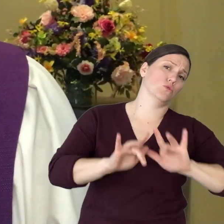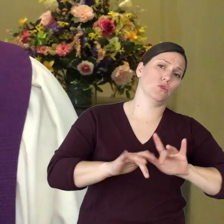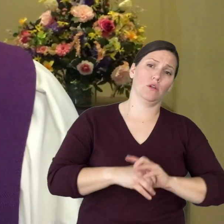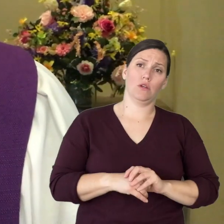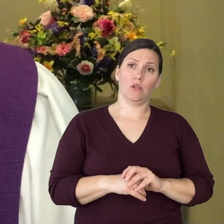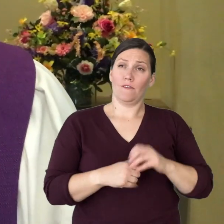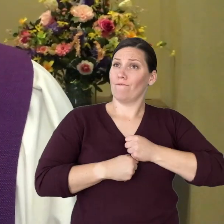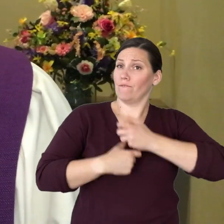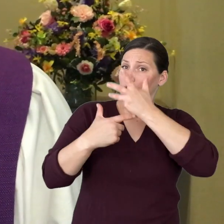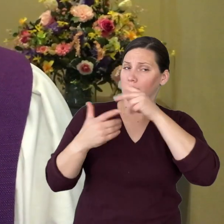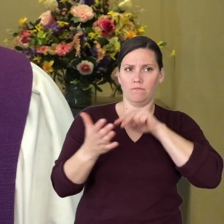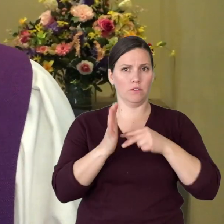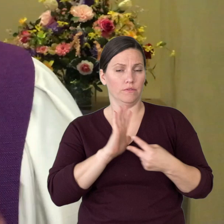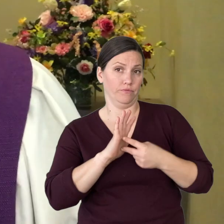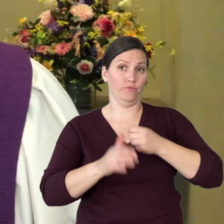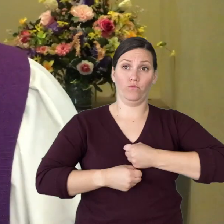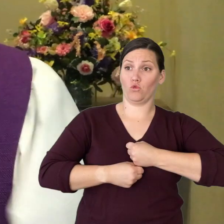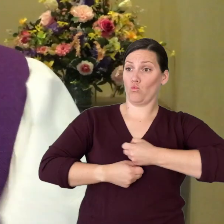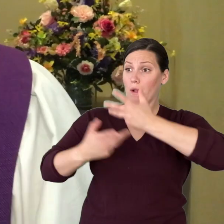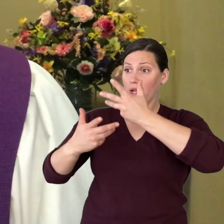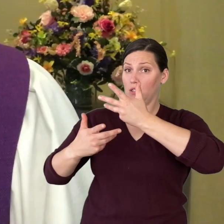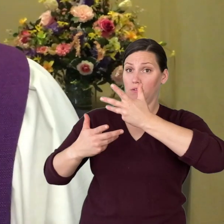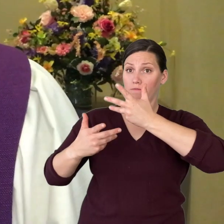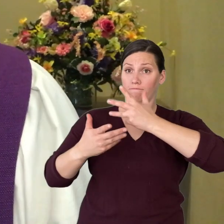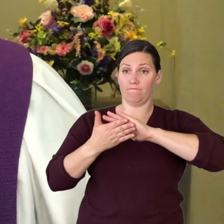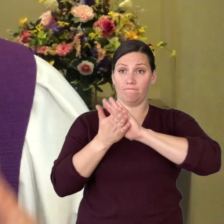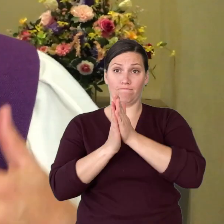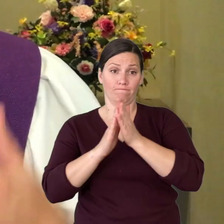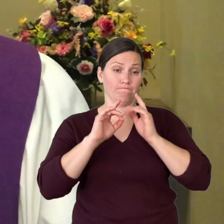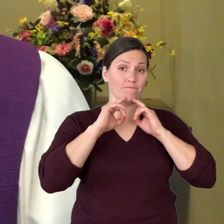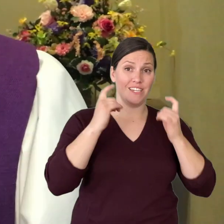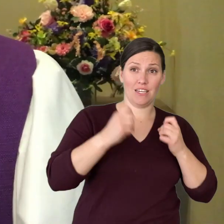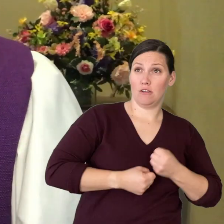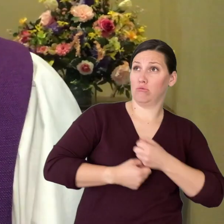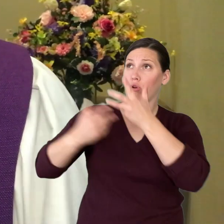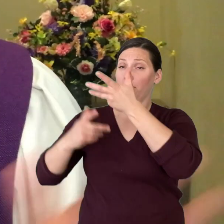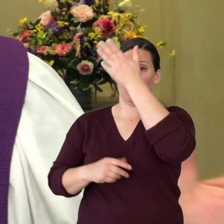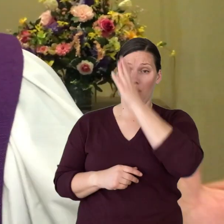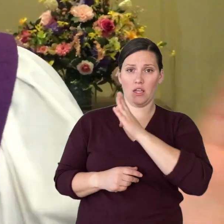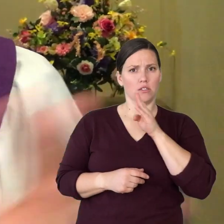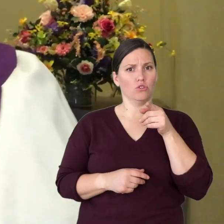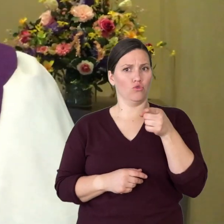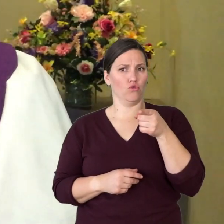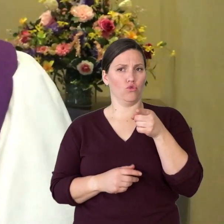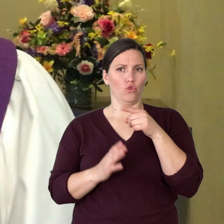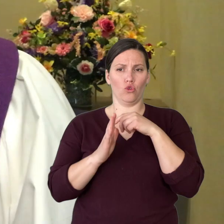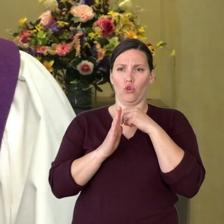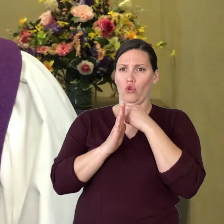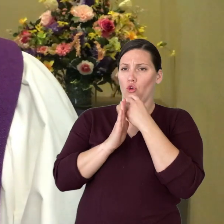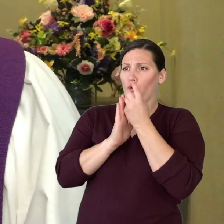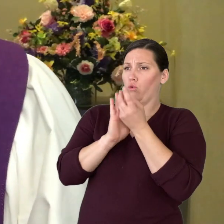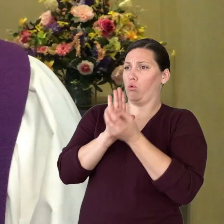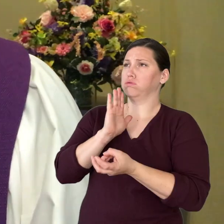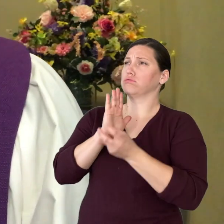that's what repentance does. Repentance turns you from your sin. You confess your sin to God and you fall